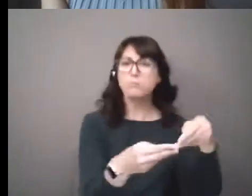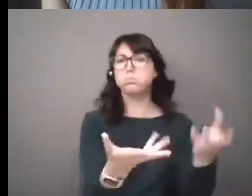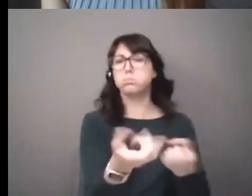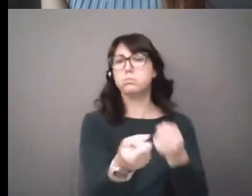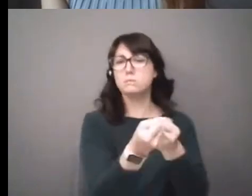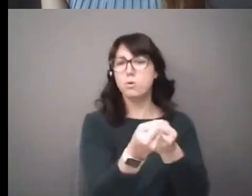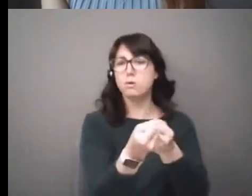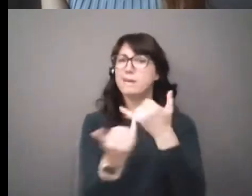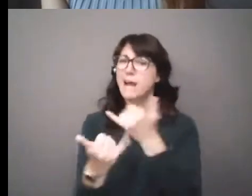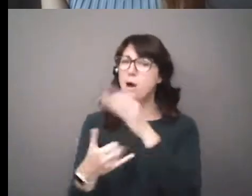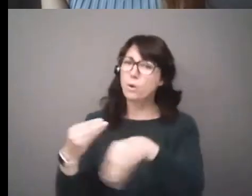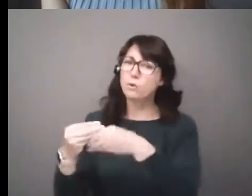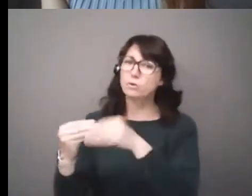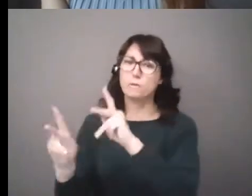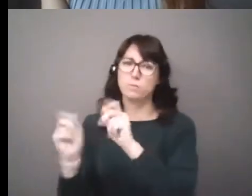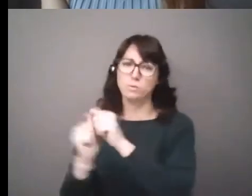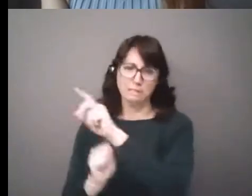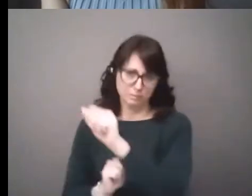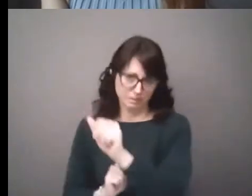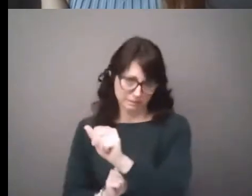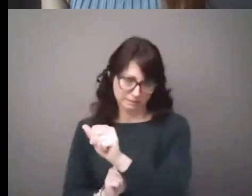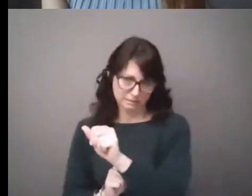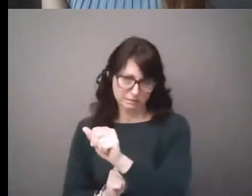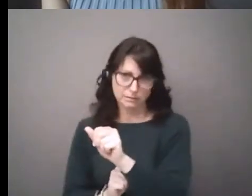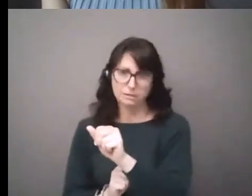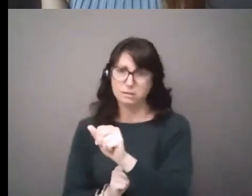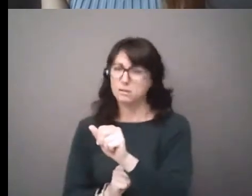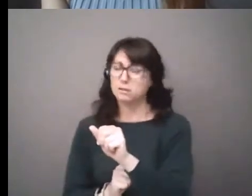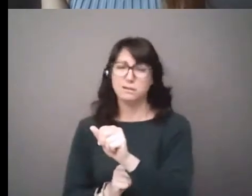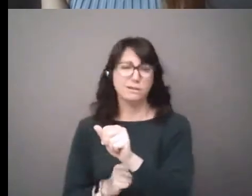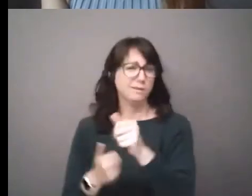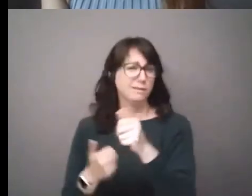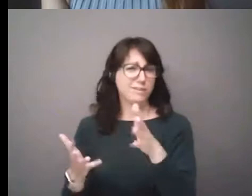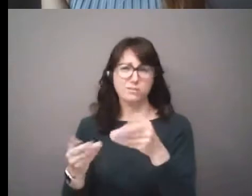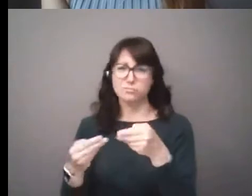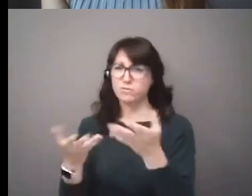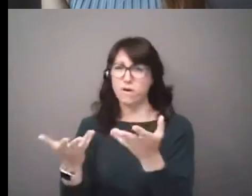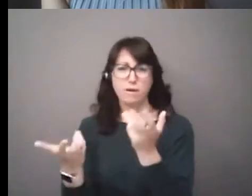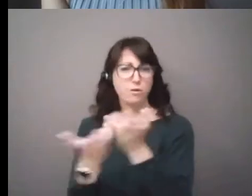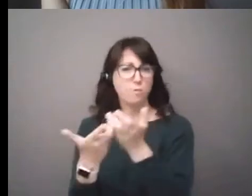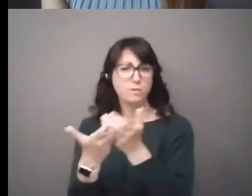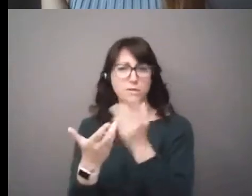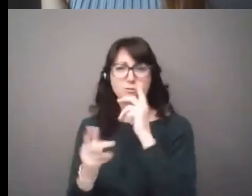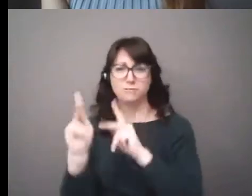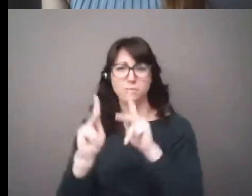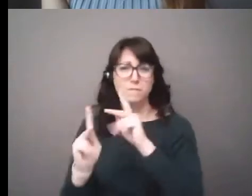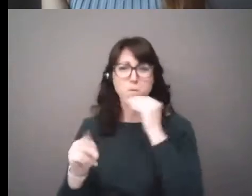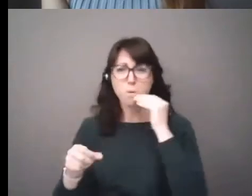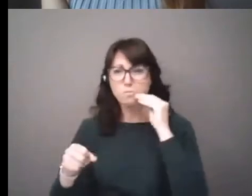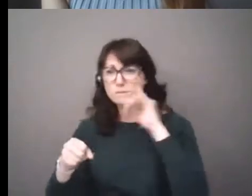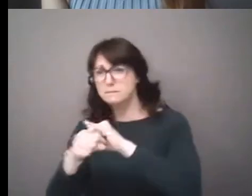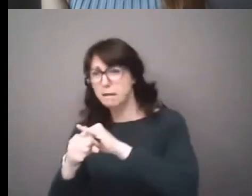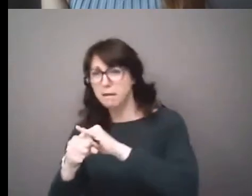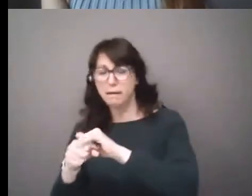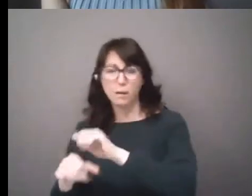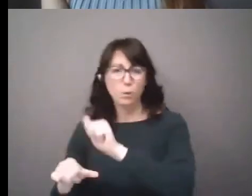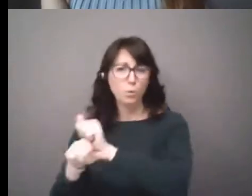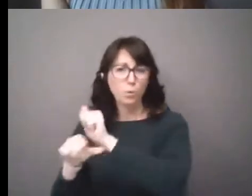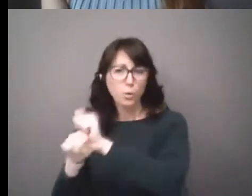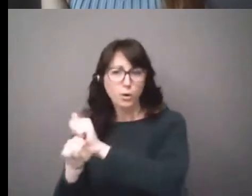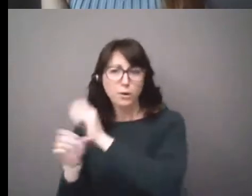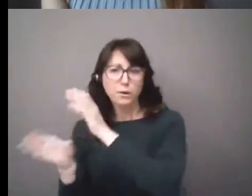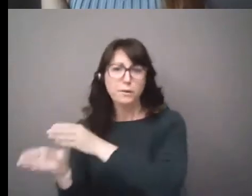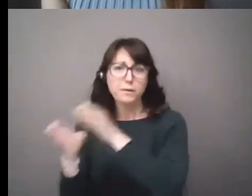You know, we've accommodated people to work at home. We've accommodated people